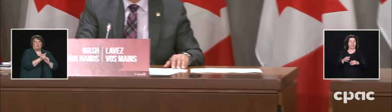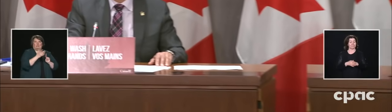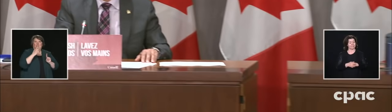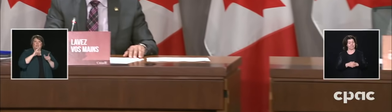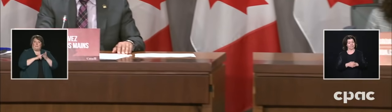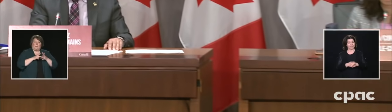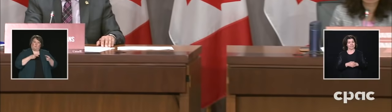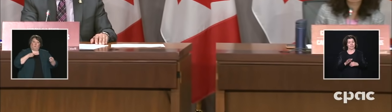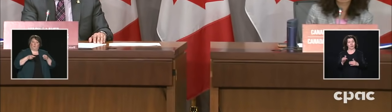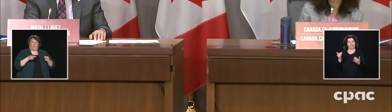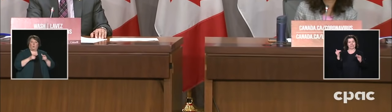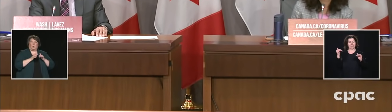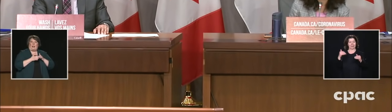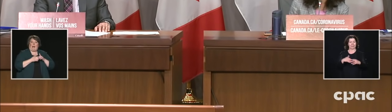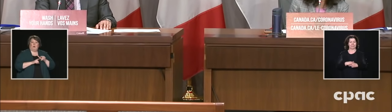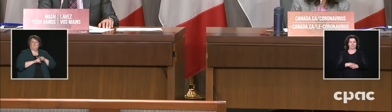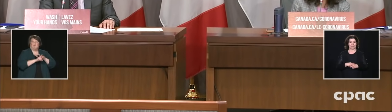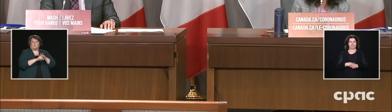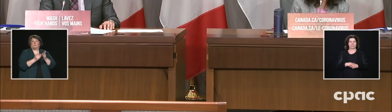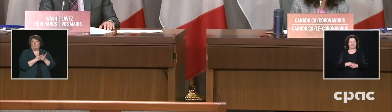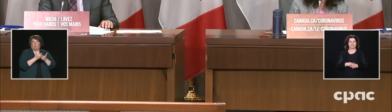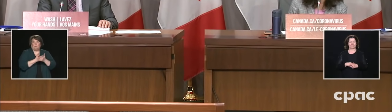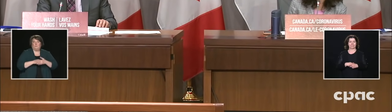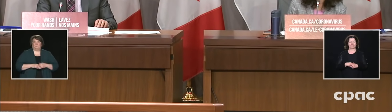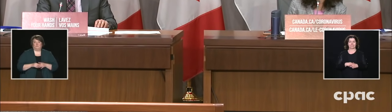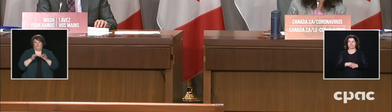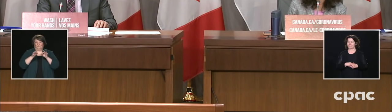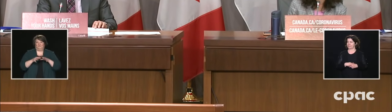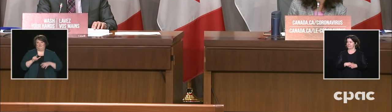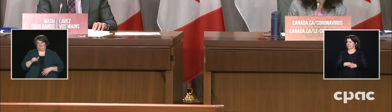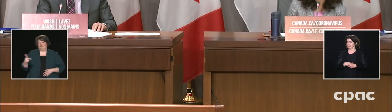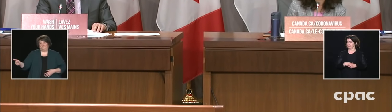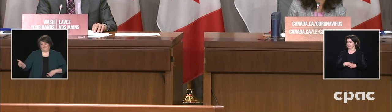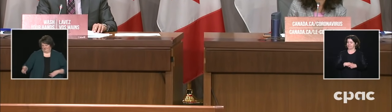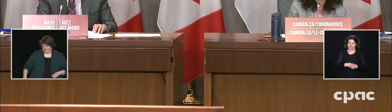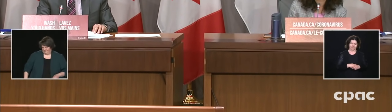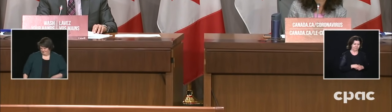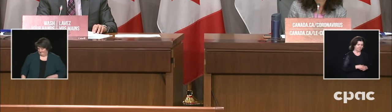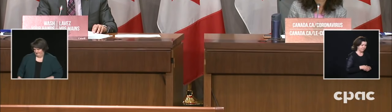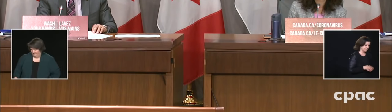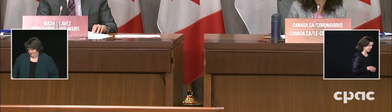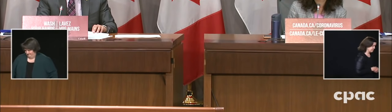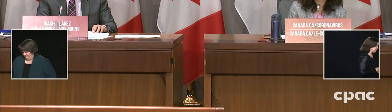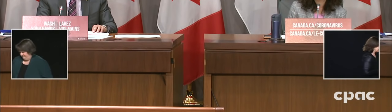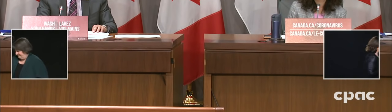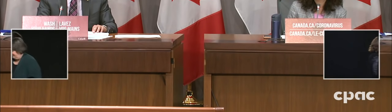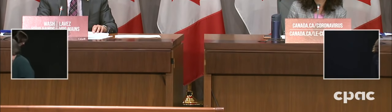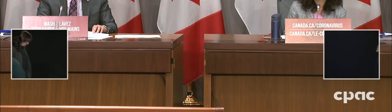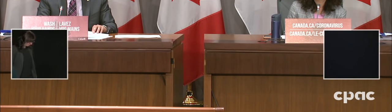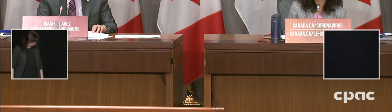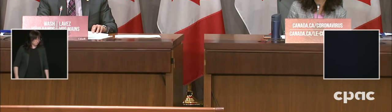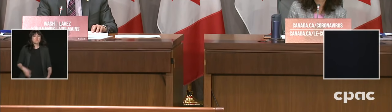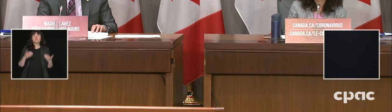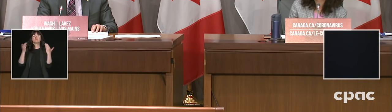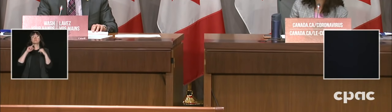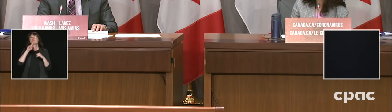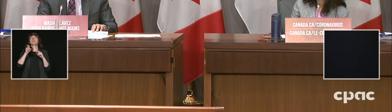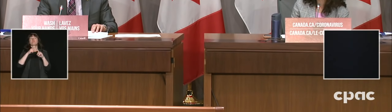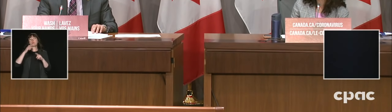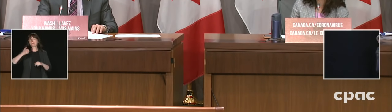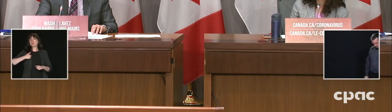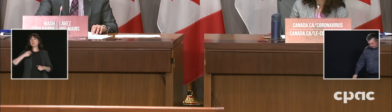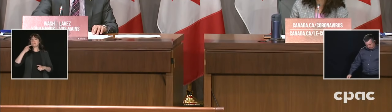Merci. La question suivante, the next question is from Laura Osmond with the Canadian Press. Please go ahead. La parole est à vous.